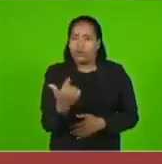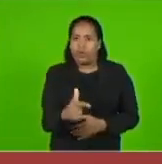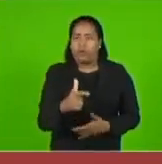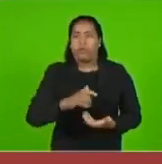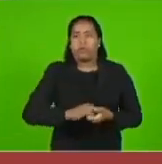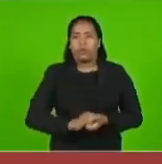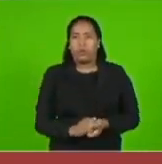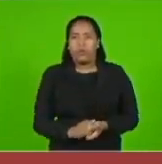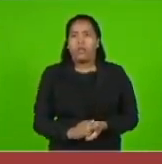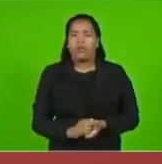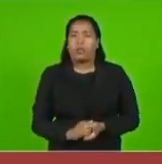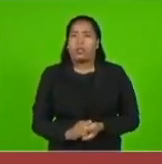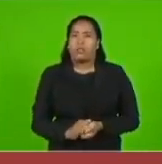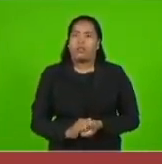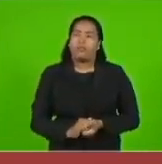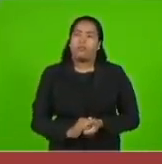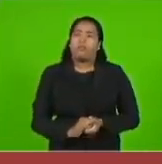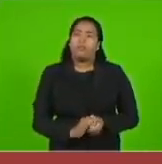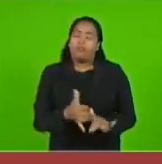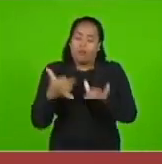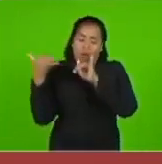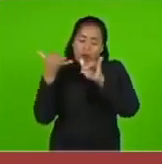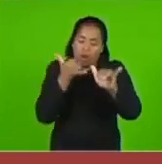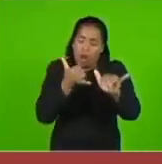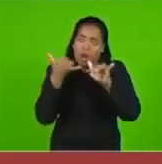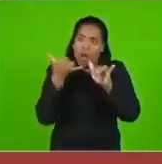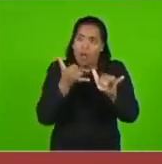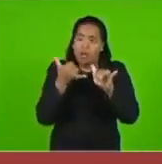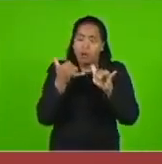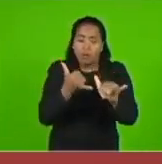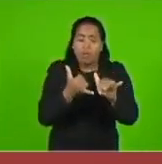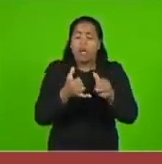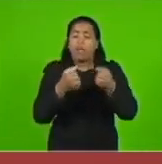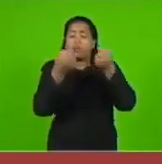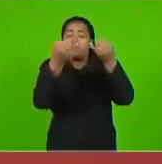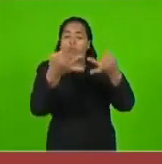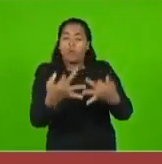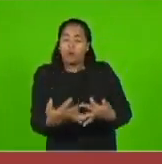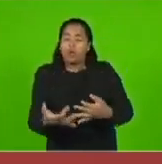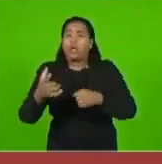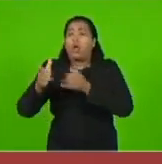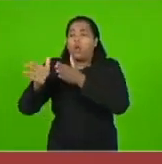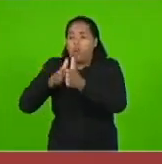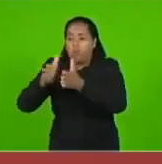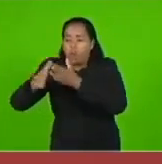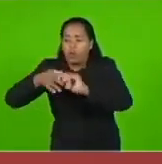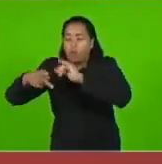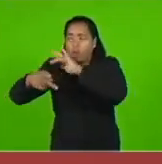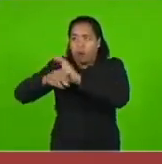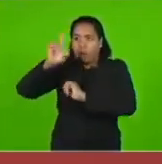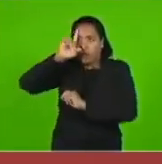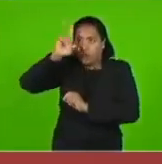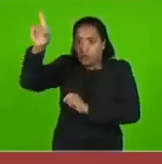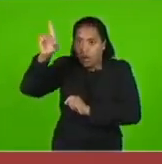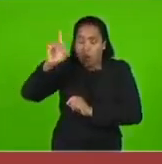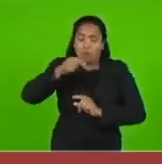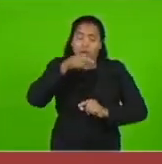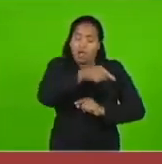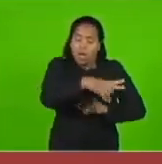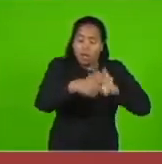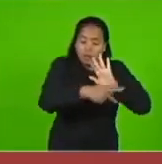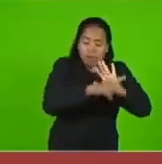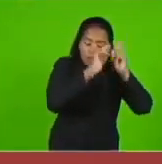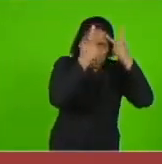following, that the trumpet is not a sign. I already explained, is the time of God and the time of man. When it